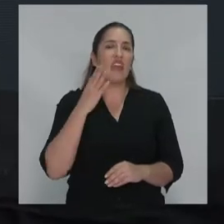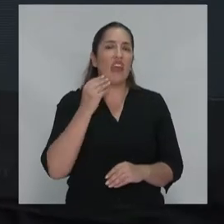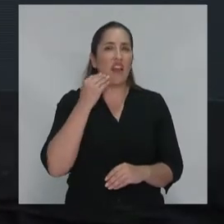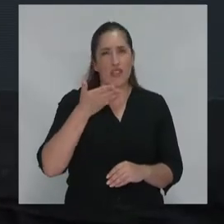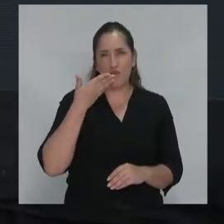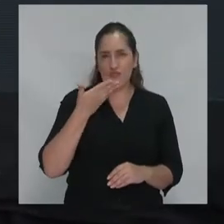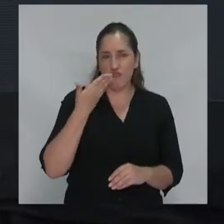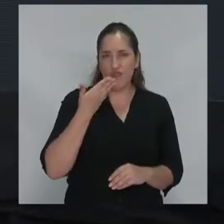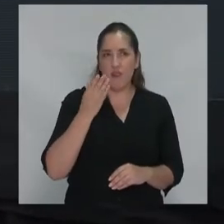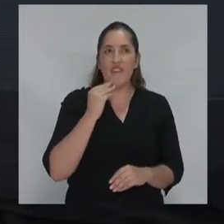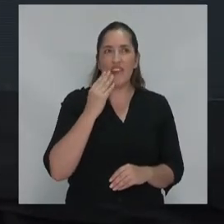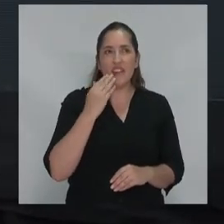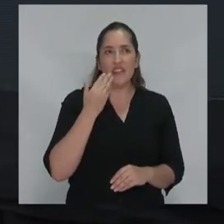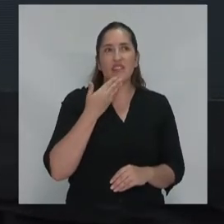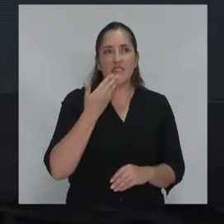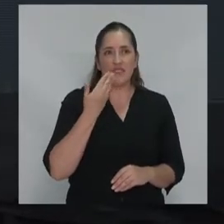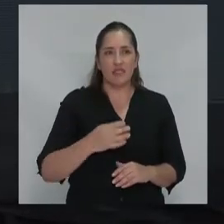Resistencia es importante,